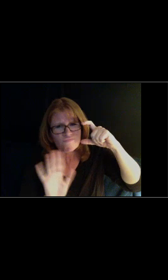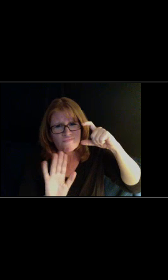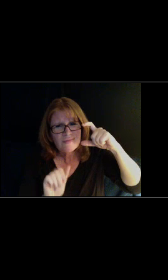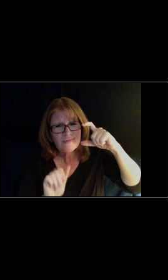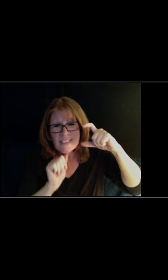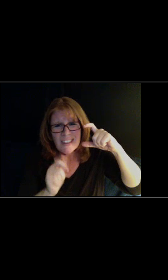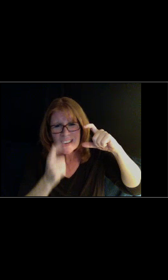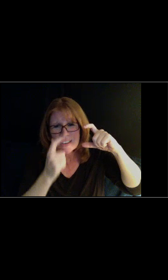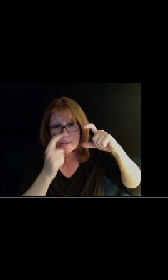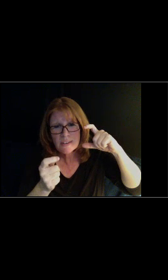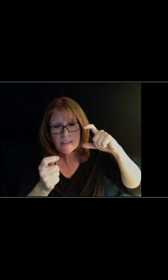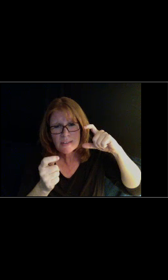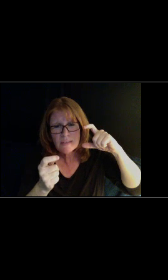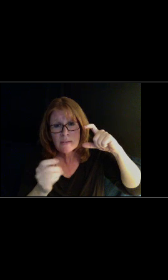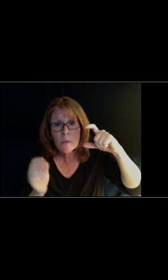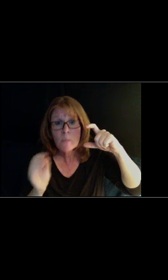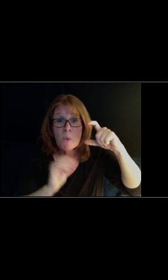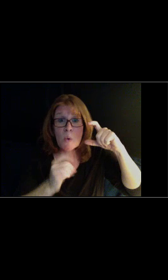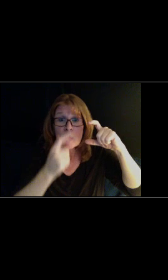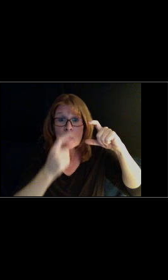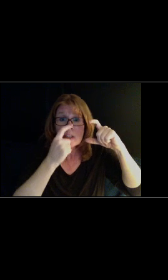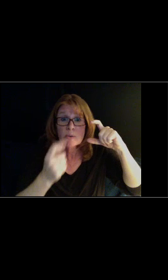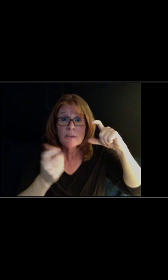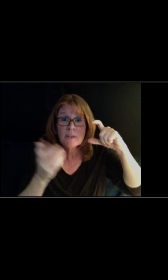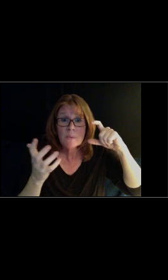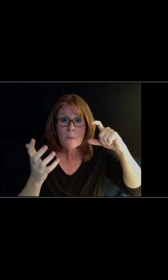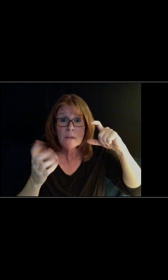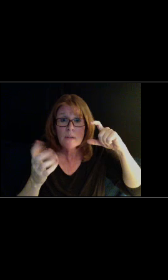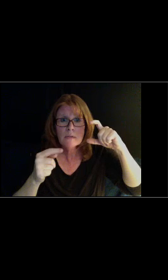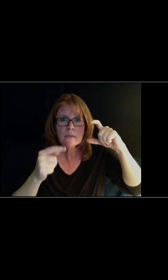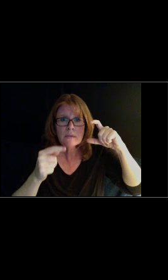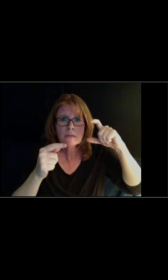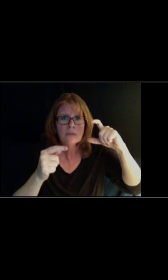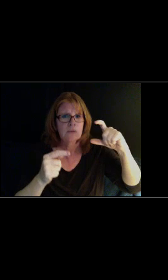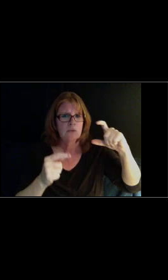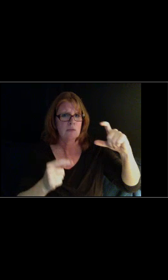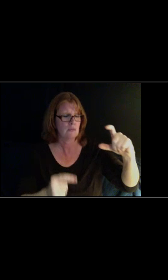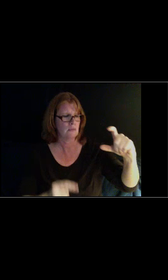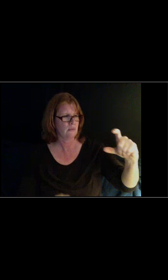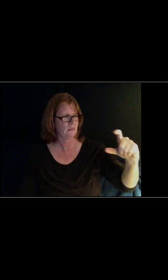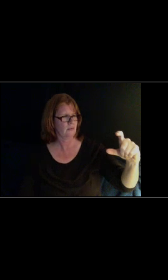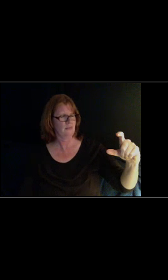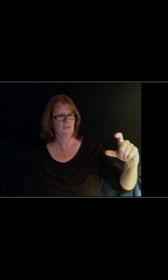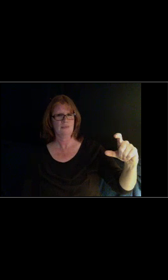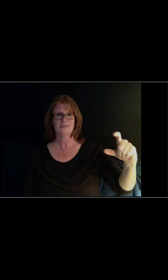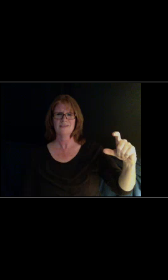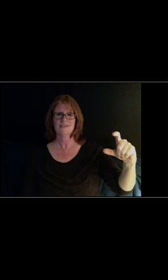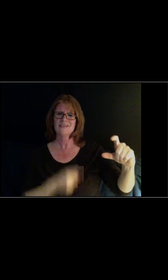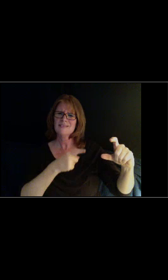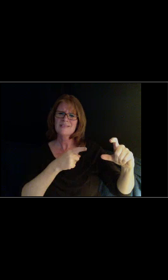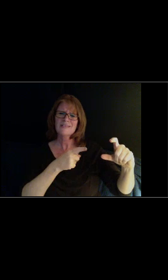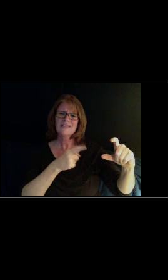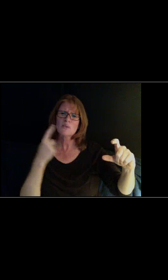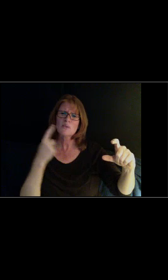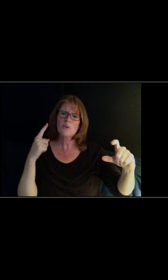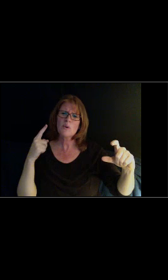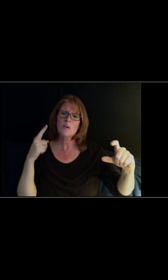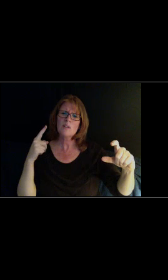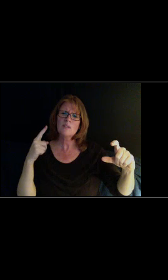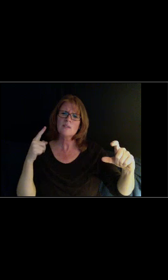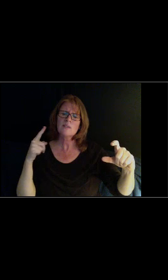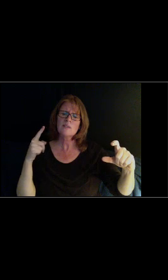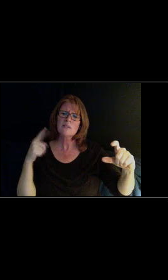of these metaphors that we have looked at are really not interesting. What is more interesting